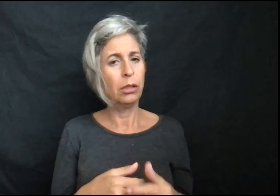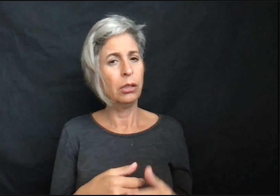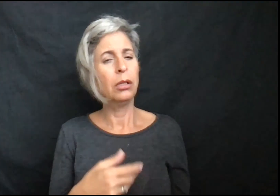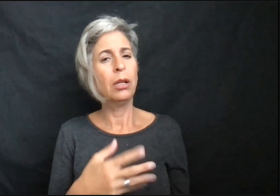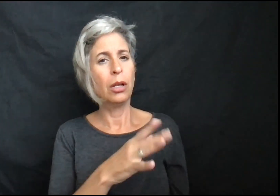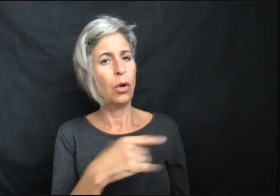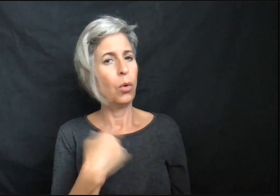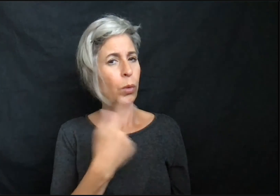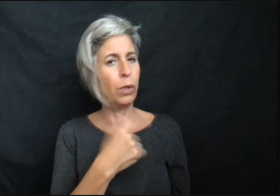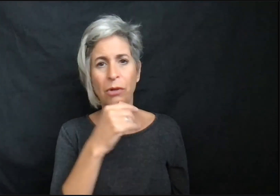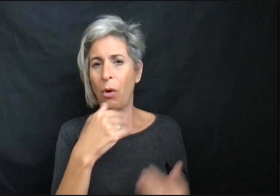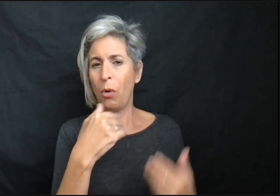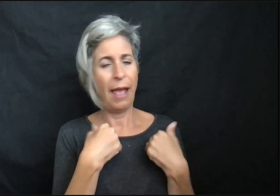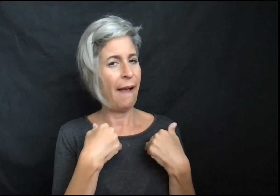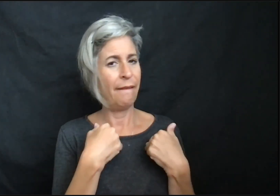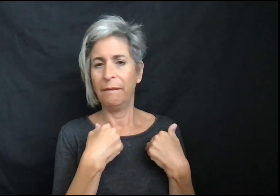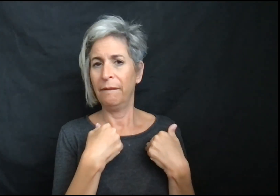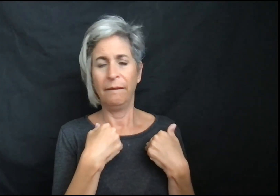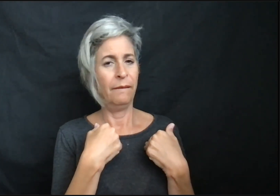We don't have that